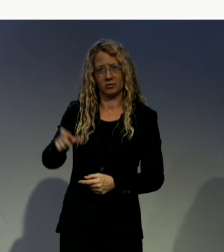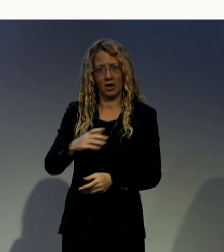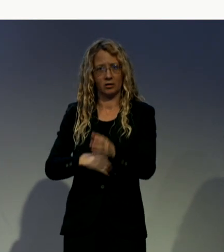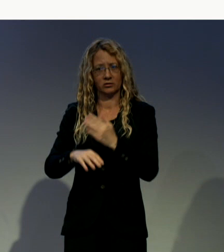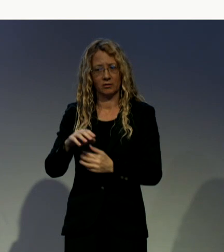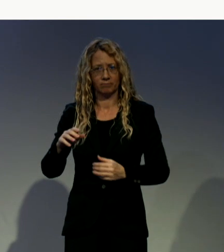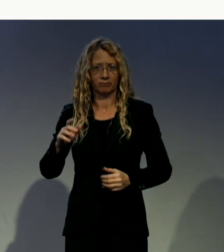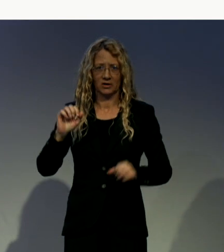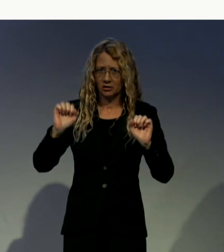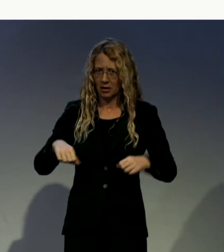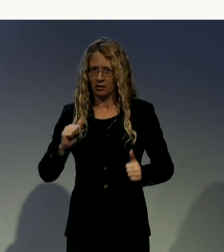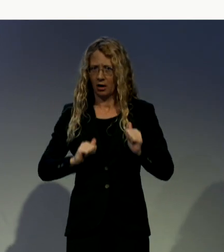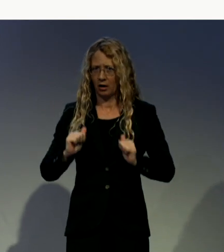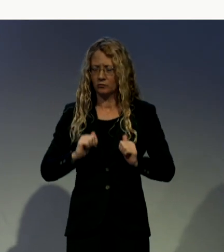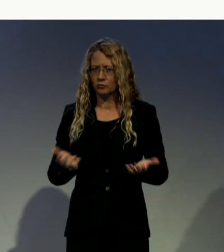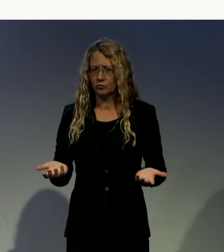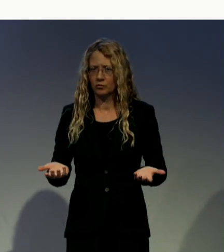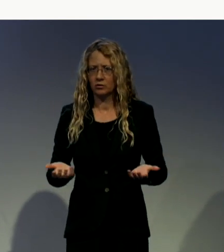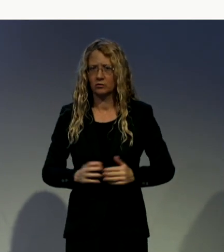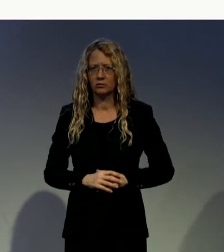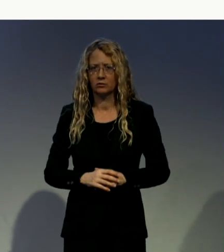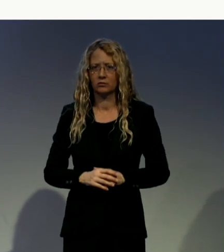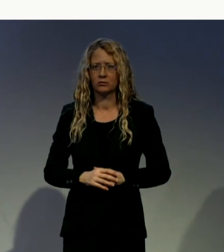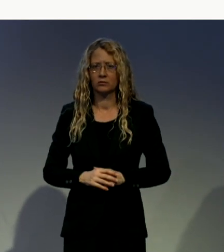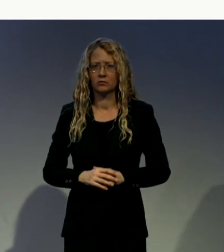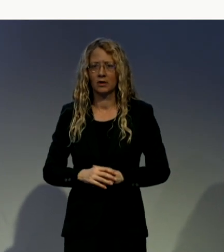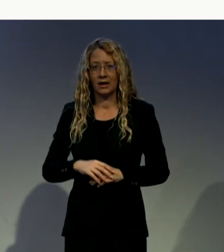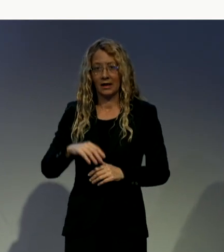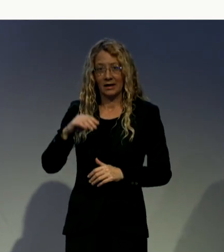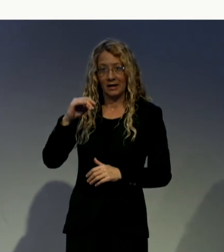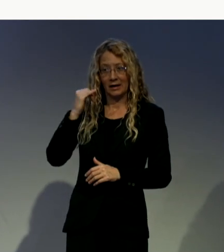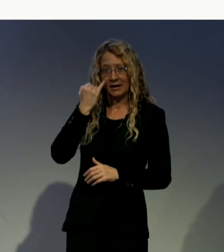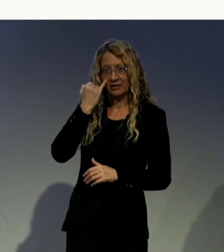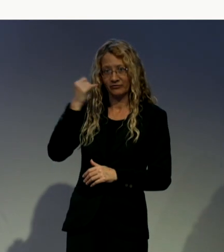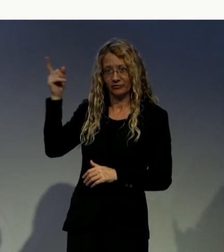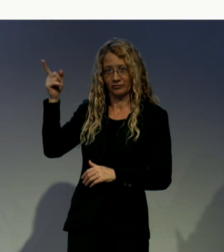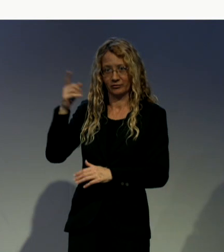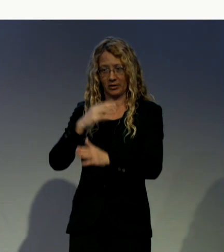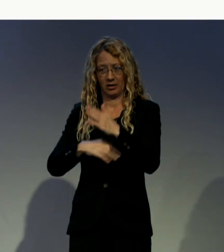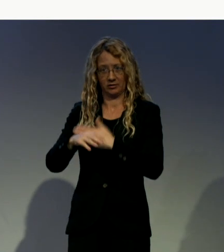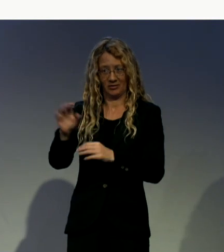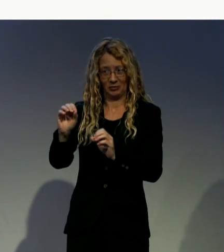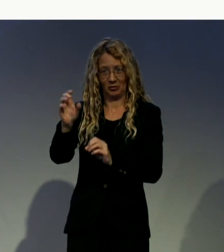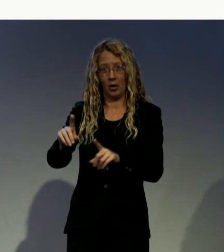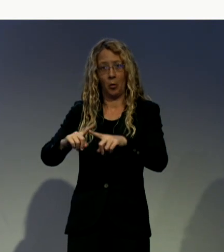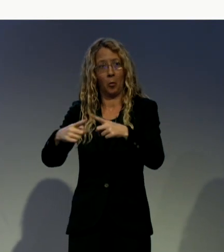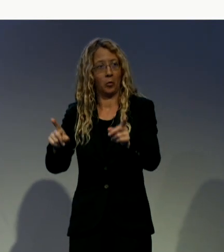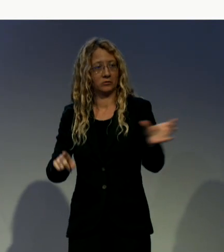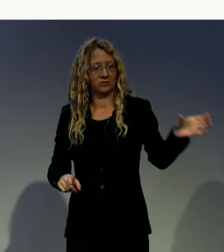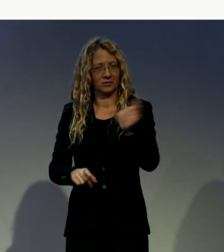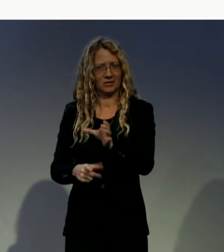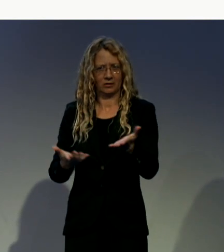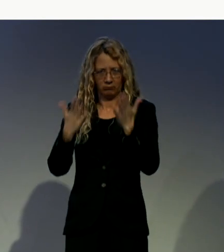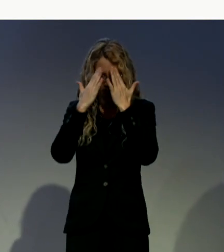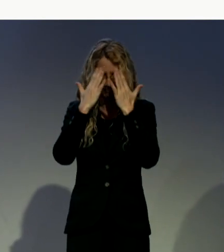have been if they casted it differently. So I think this film, through its comedy and through its playfulness, and